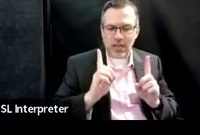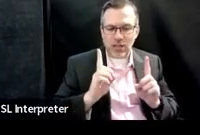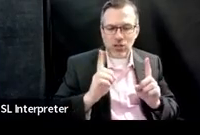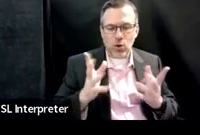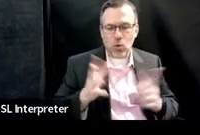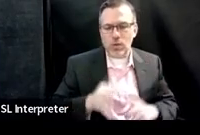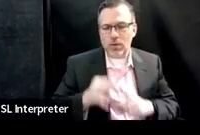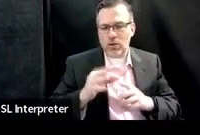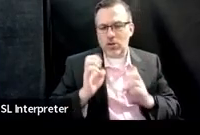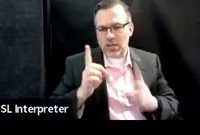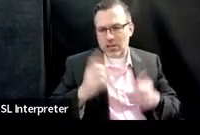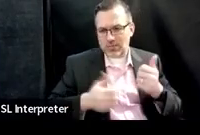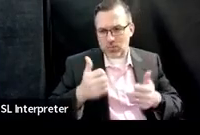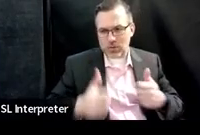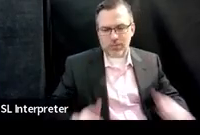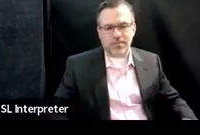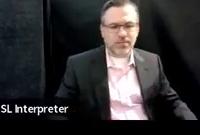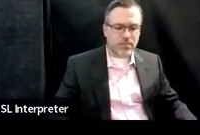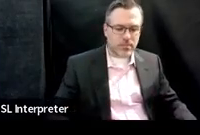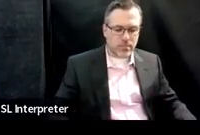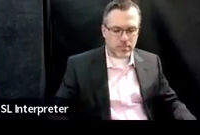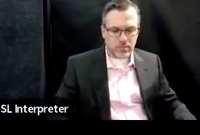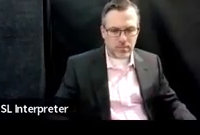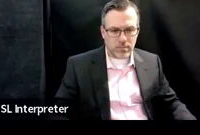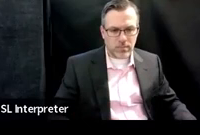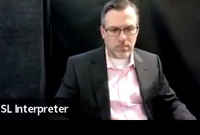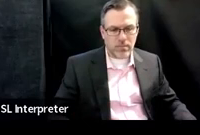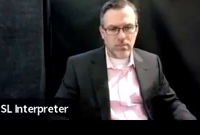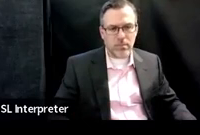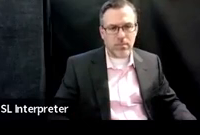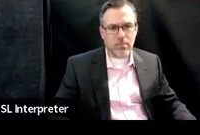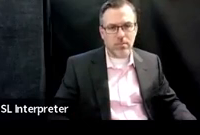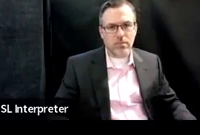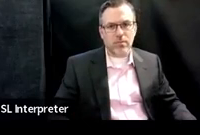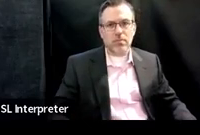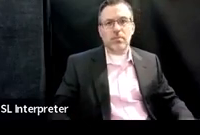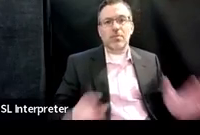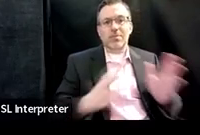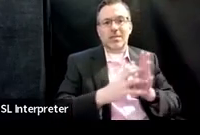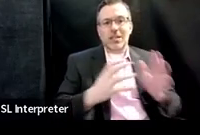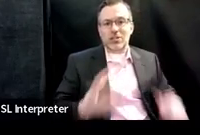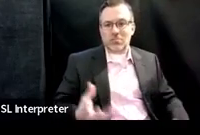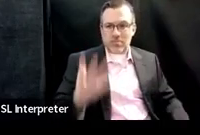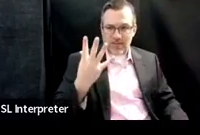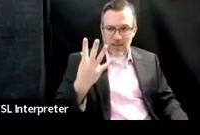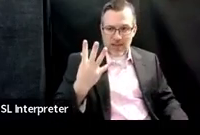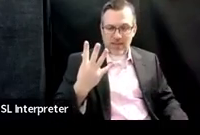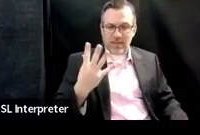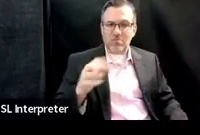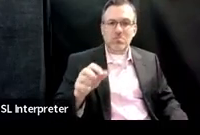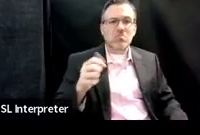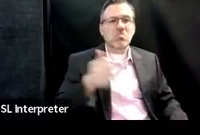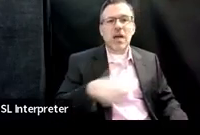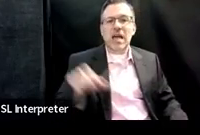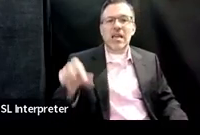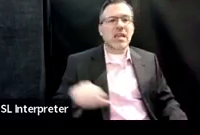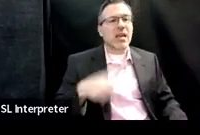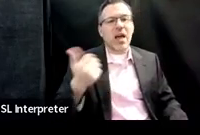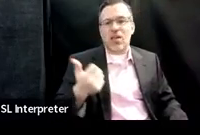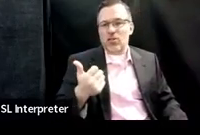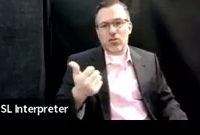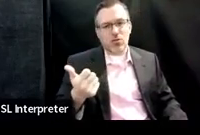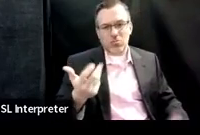All right, section 5 is describing any other factors that are relevant to the SAU's proposed or refused actions described